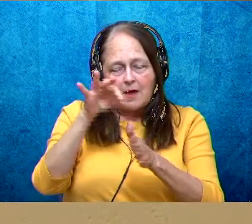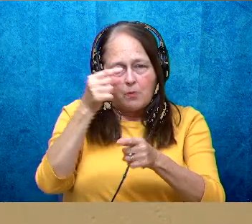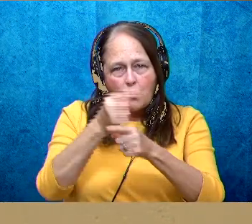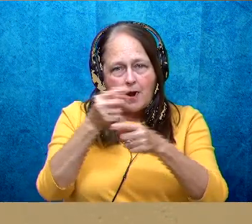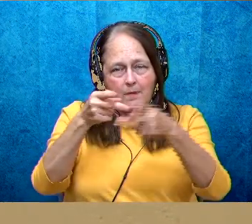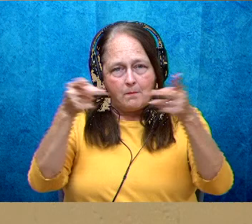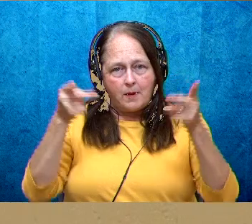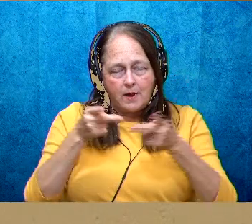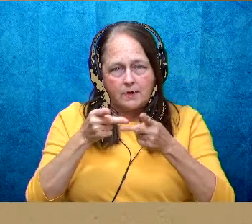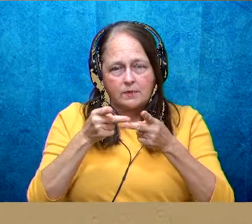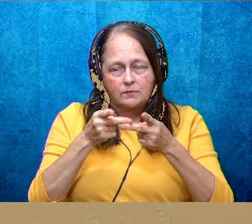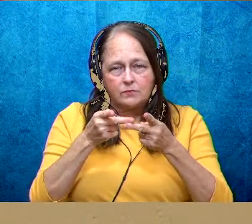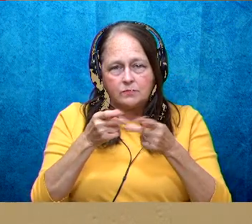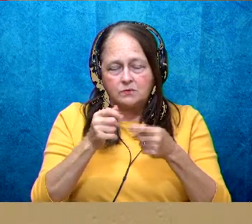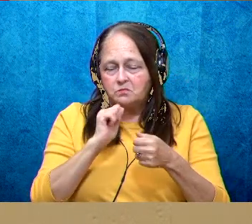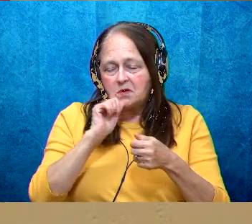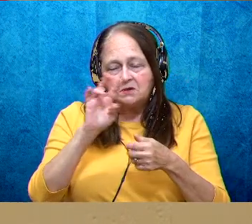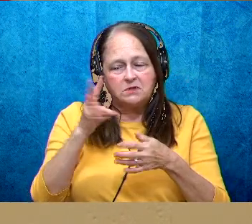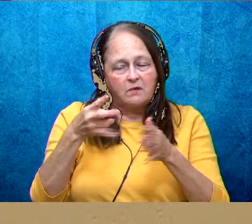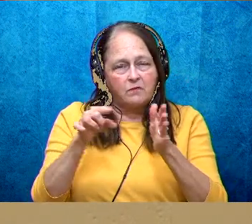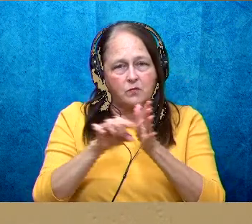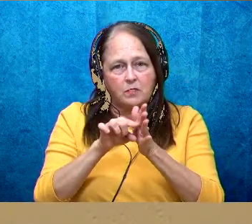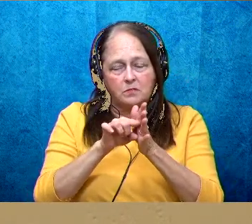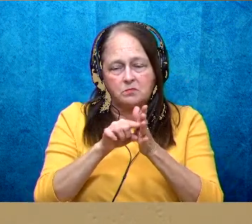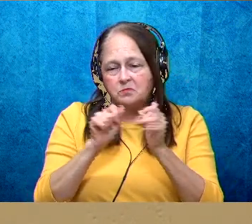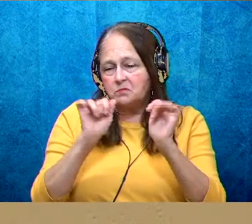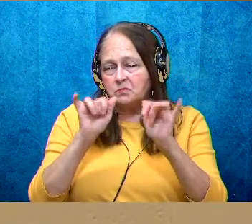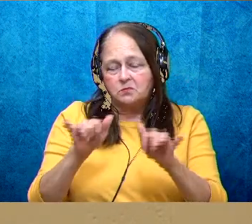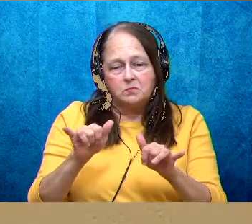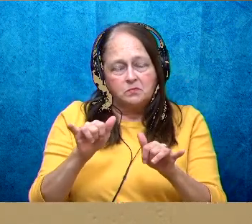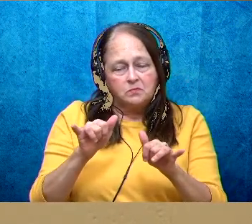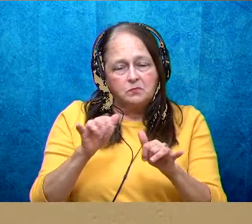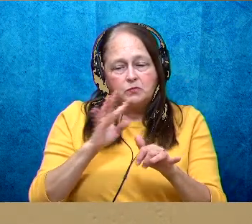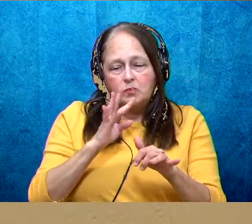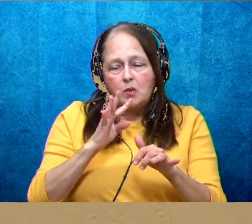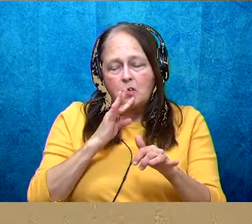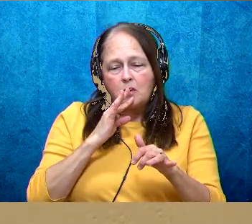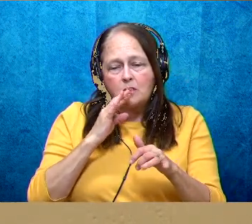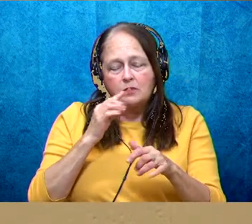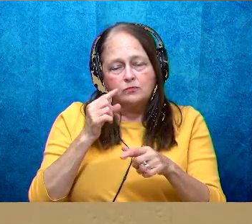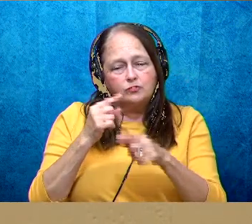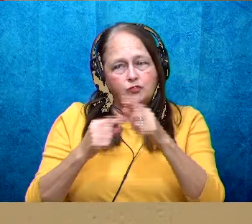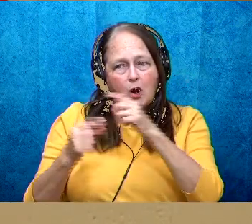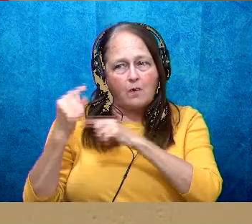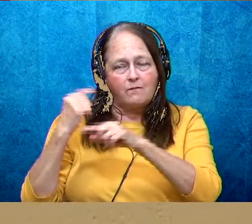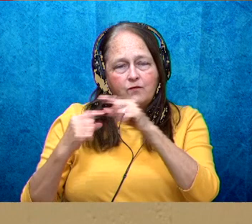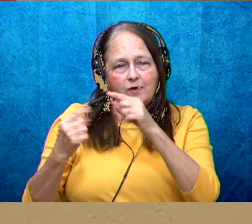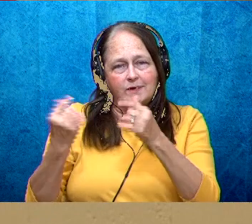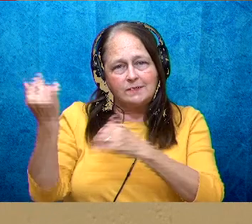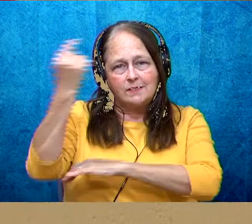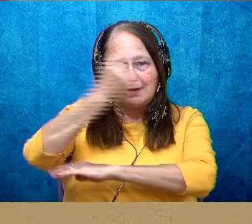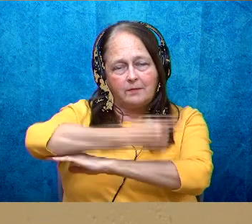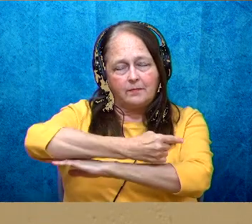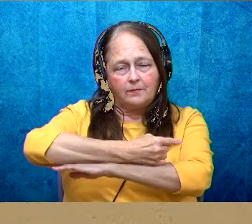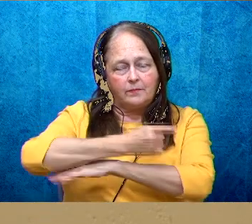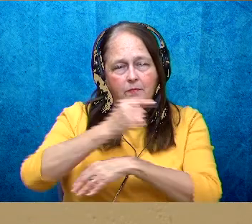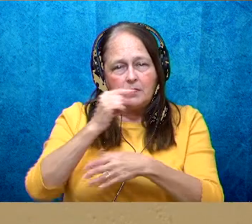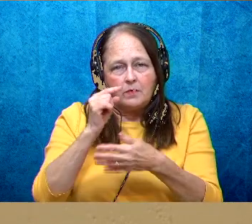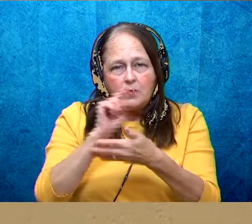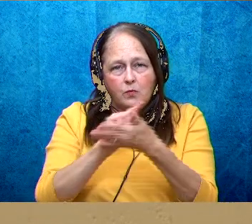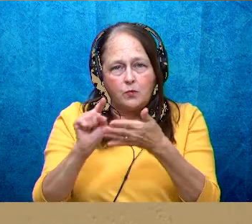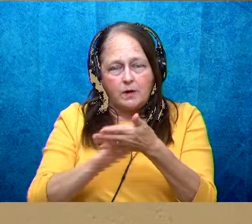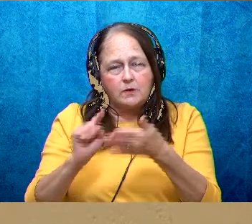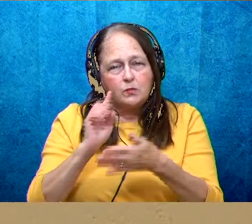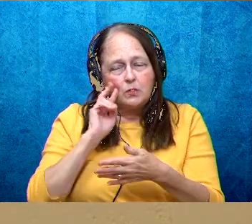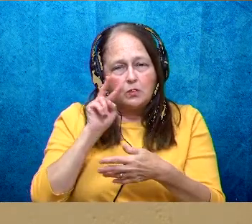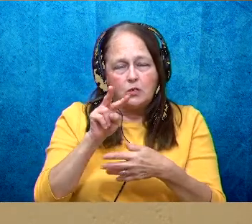place. If you're not a 7th grader, then stick around and we'll talk about some geography today. So, over the next few weeks, we're going to be